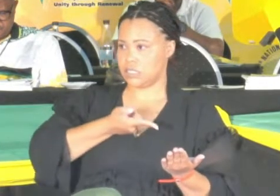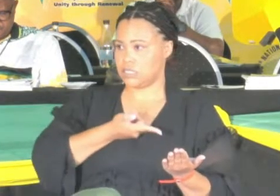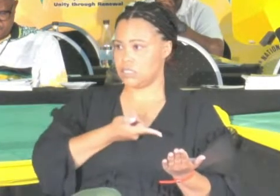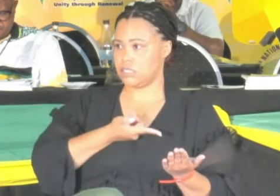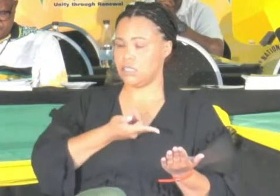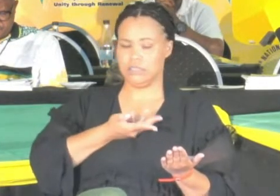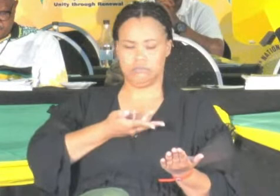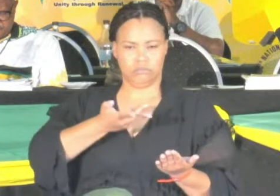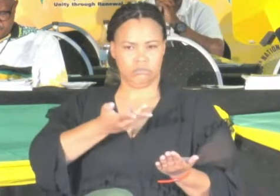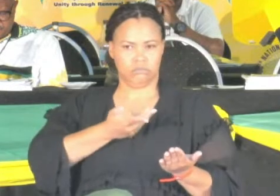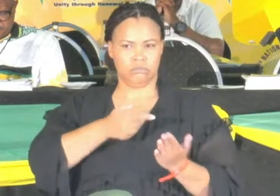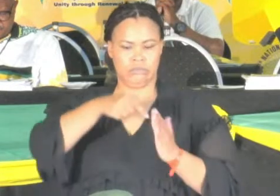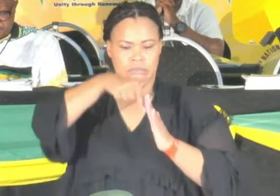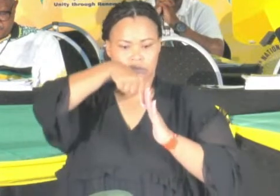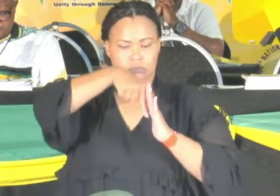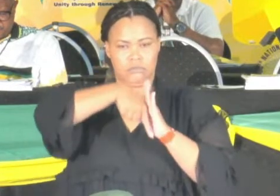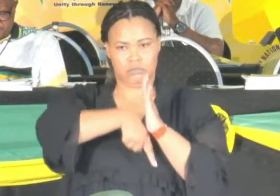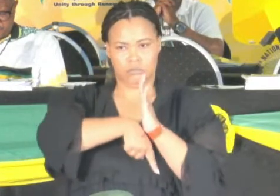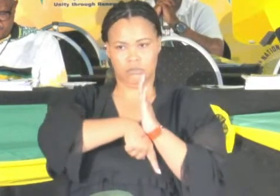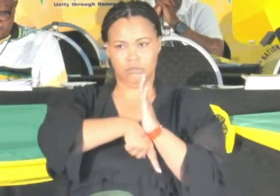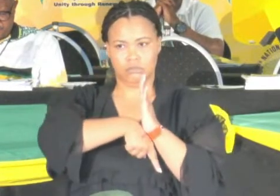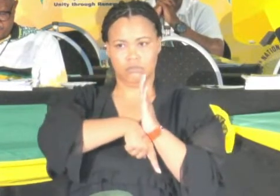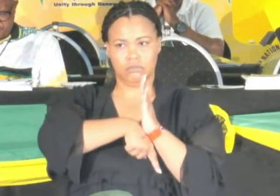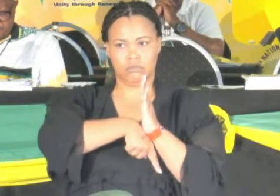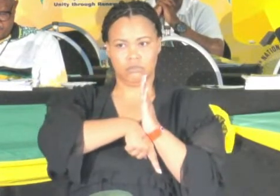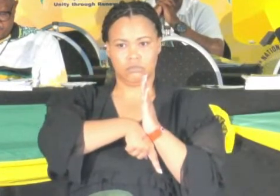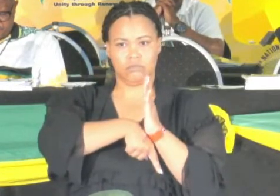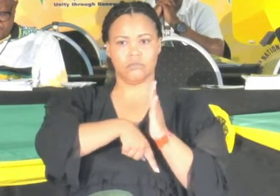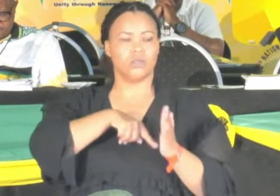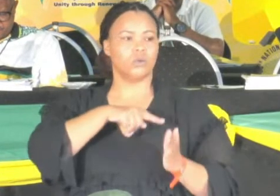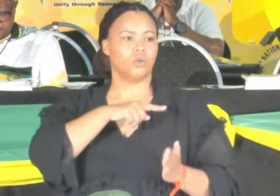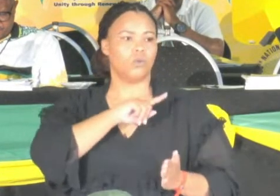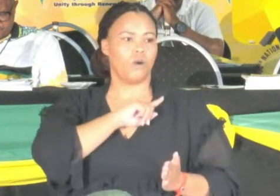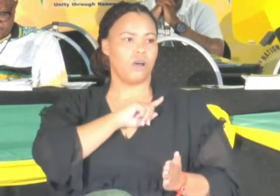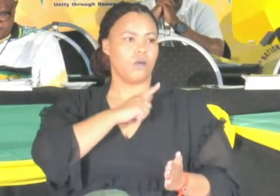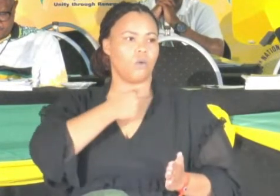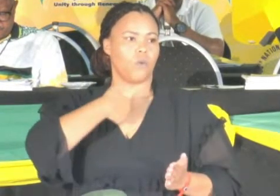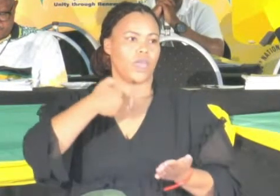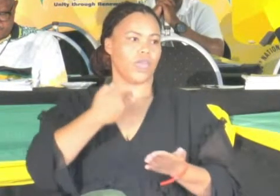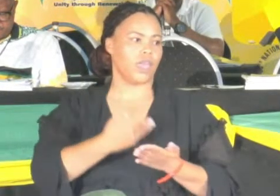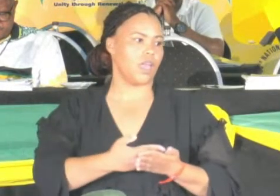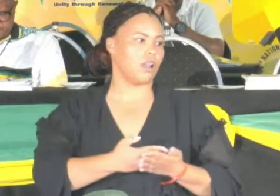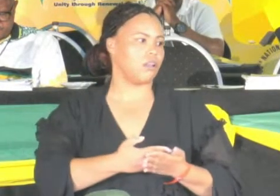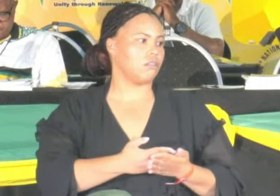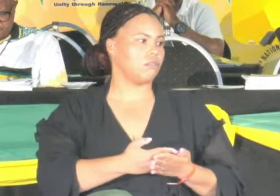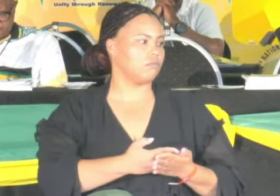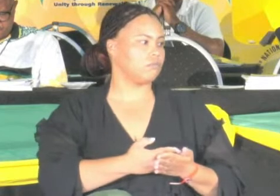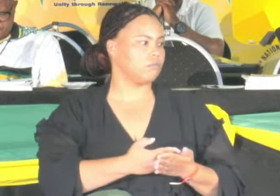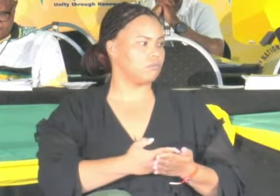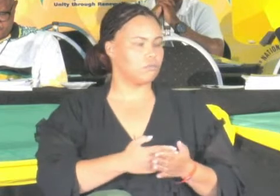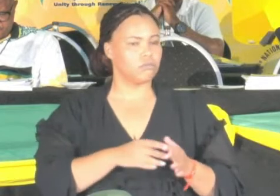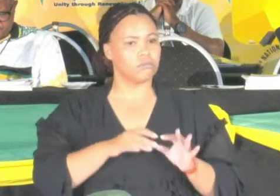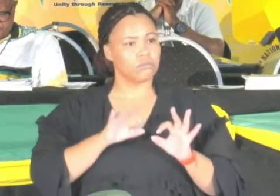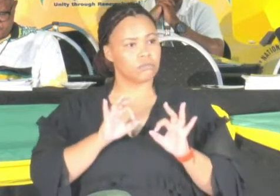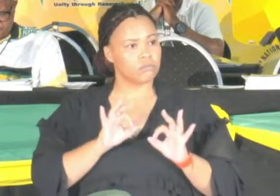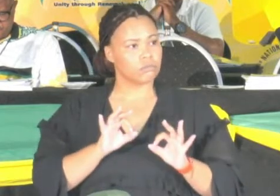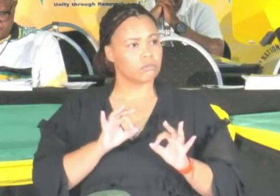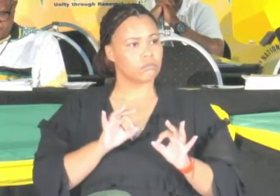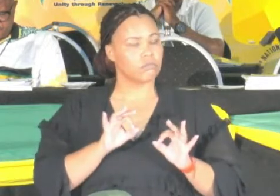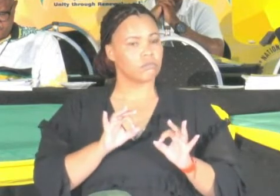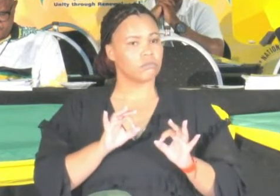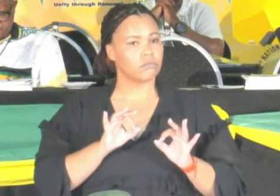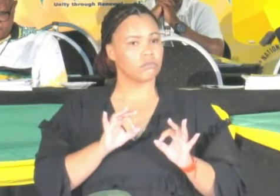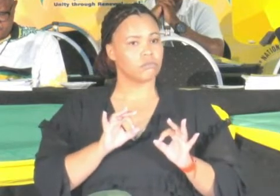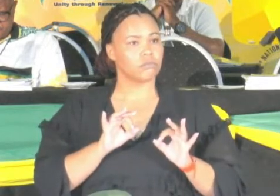great depth so that we are able to emerge from this conference having had